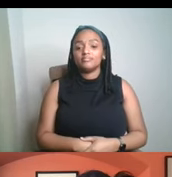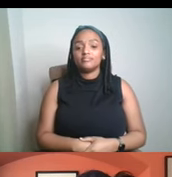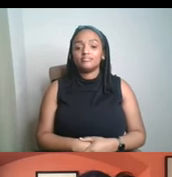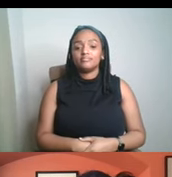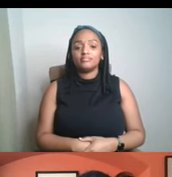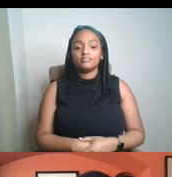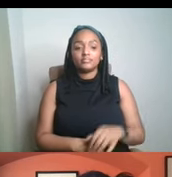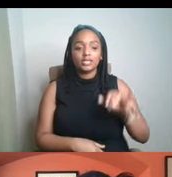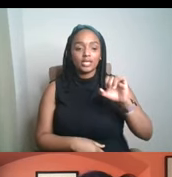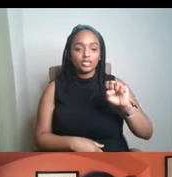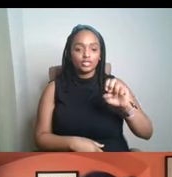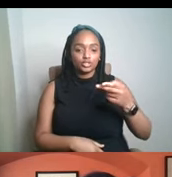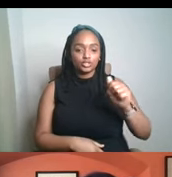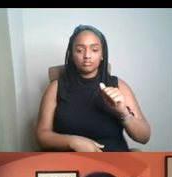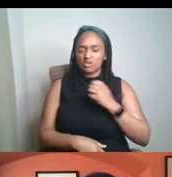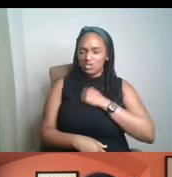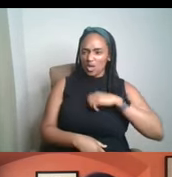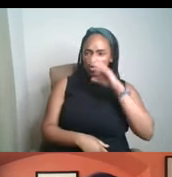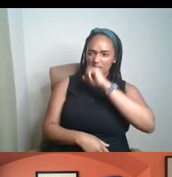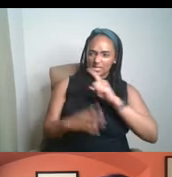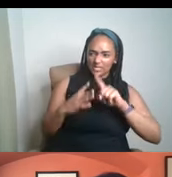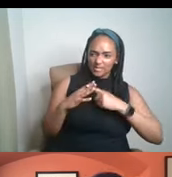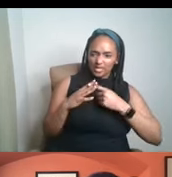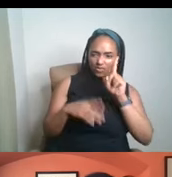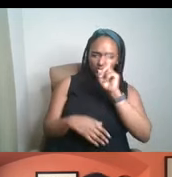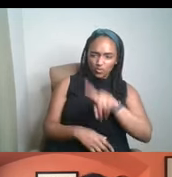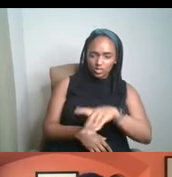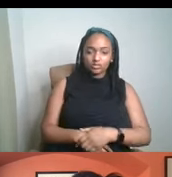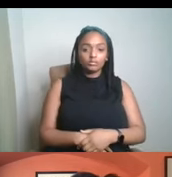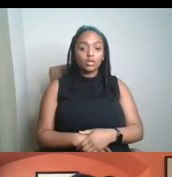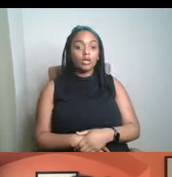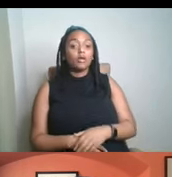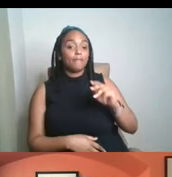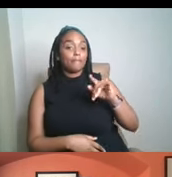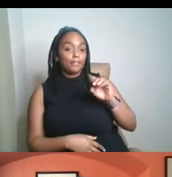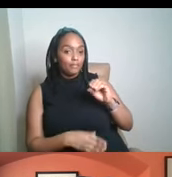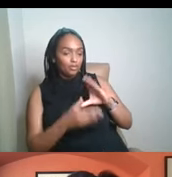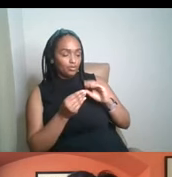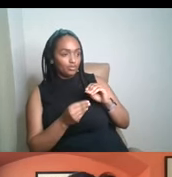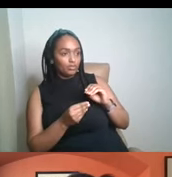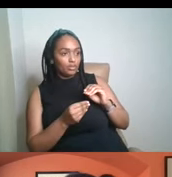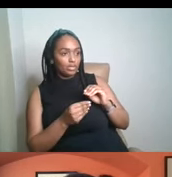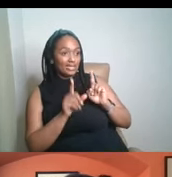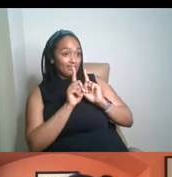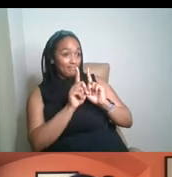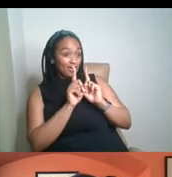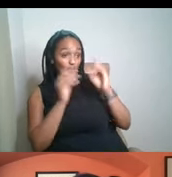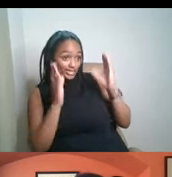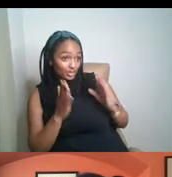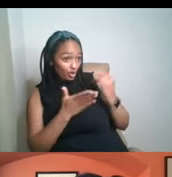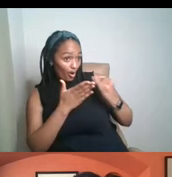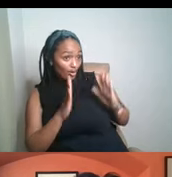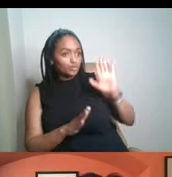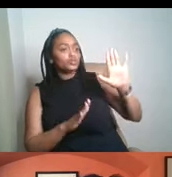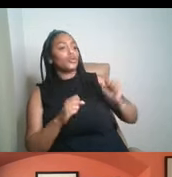Sorry, I missed the beginning of that. It was about like if a... Your mentor, the teaching artist in your life. So I think that's Sarah with